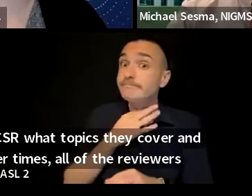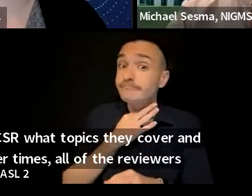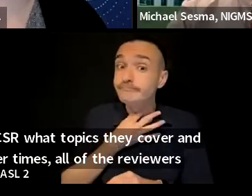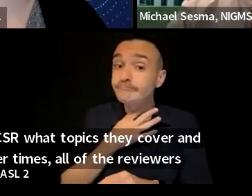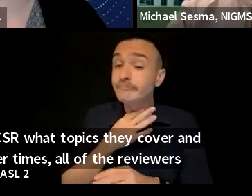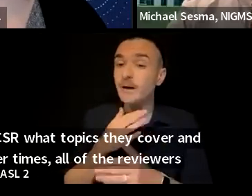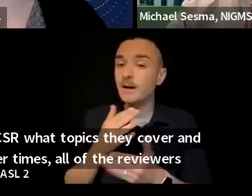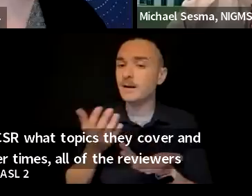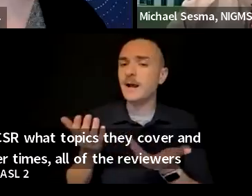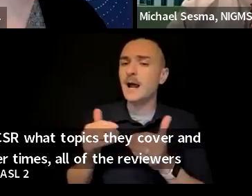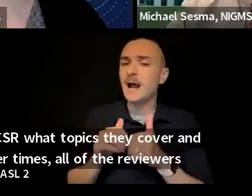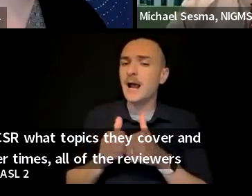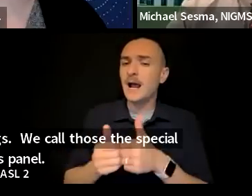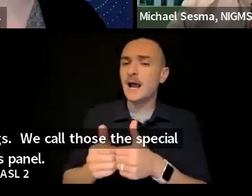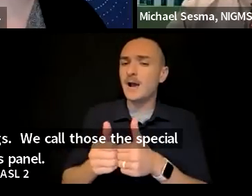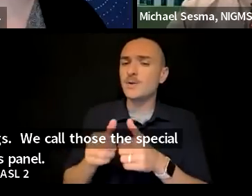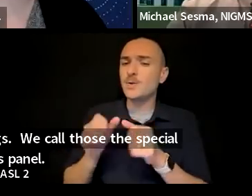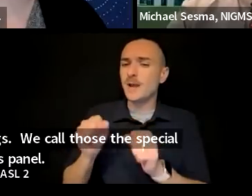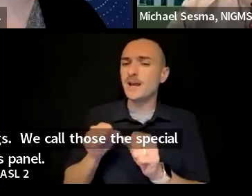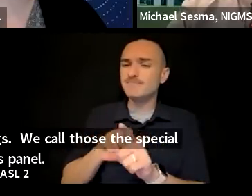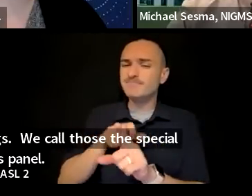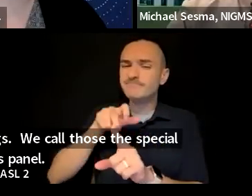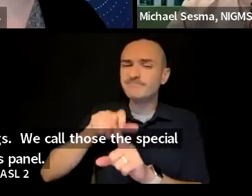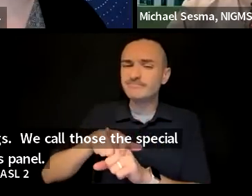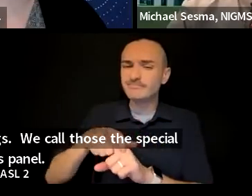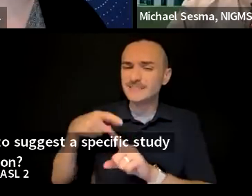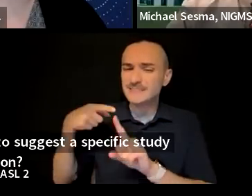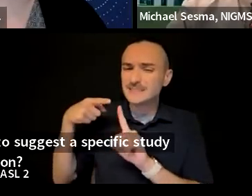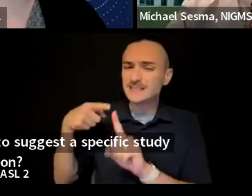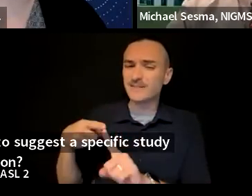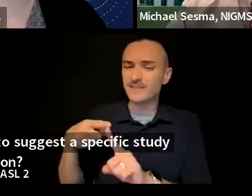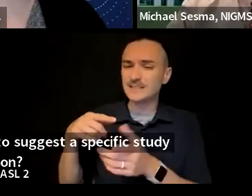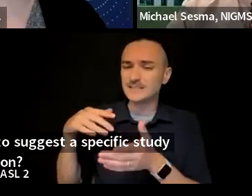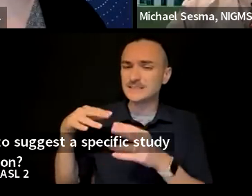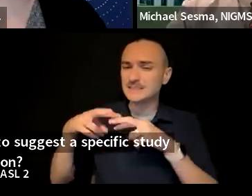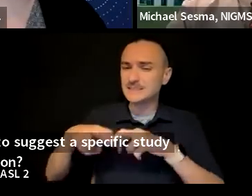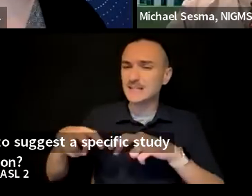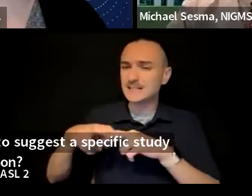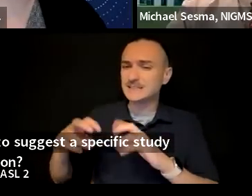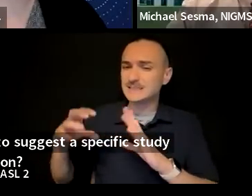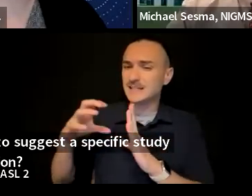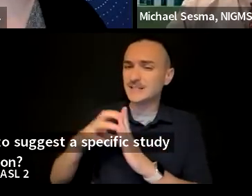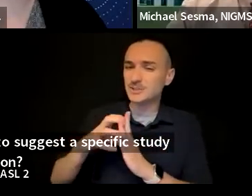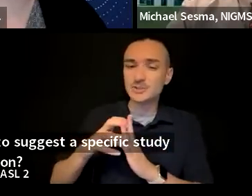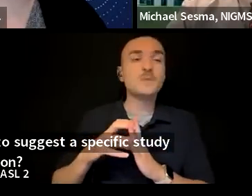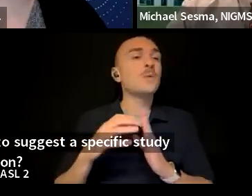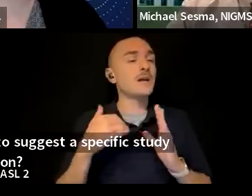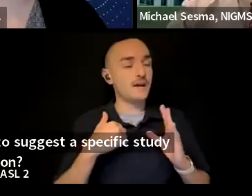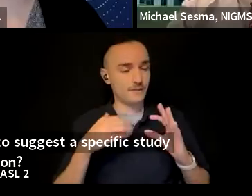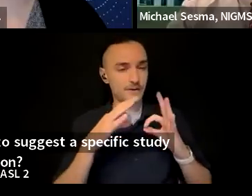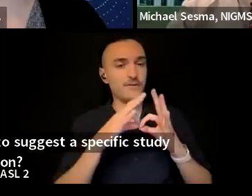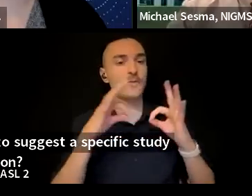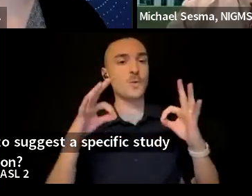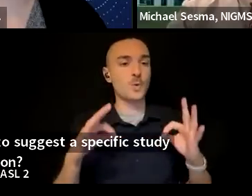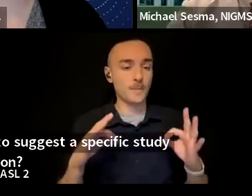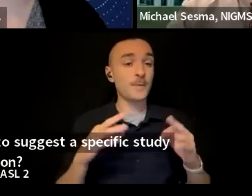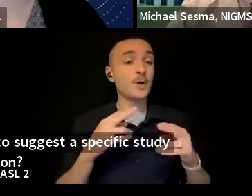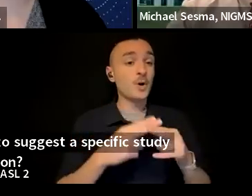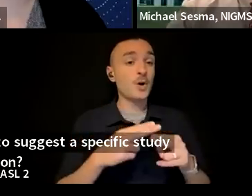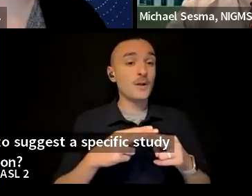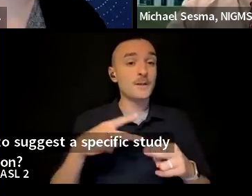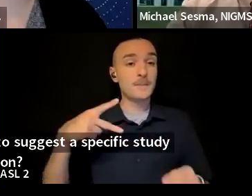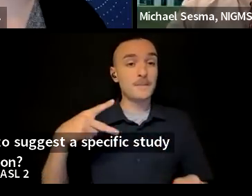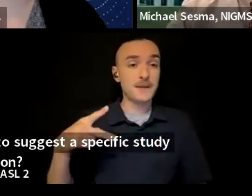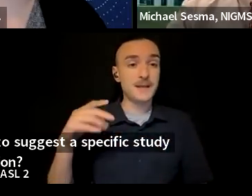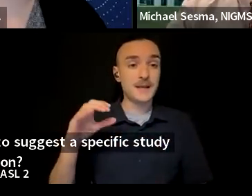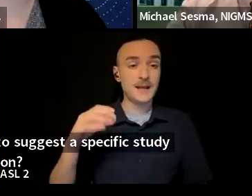a specific study section? Yes, we Okay. created a form for that. It is the PHS assignment request